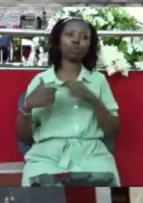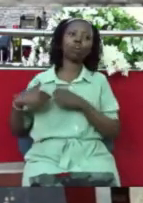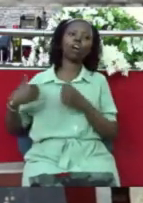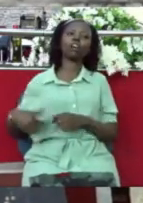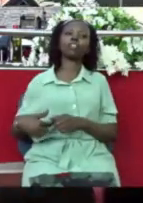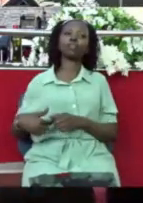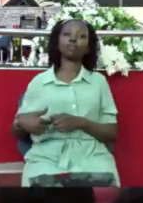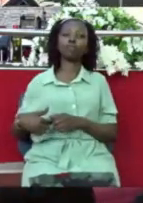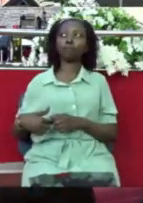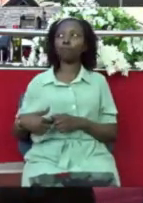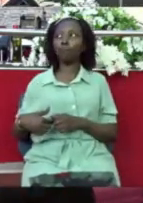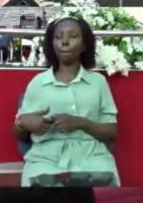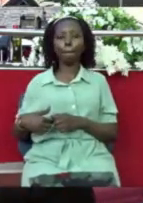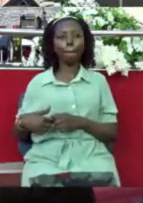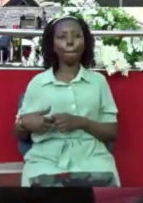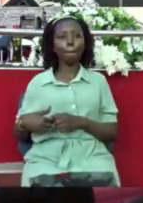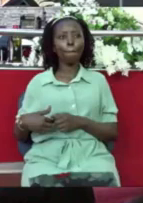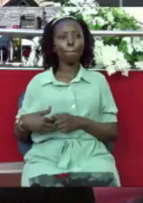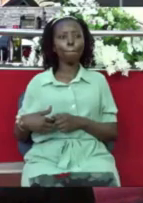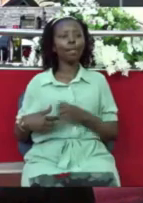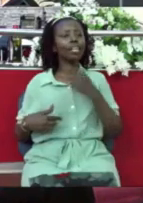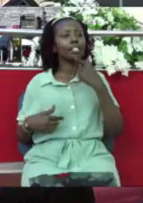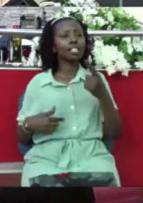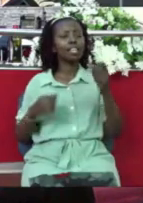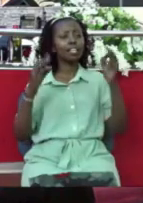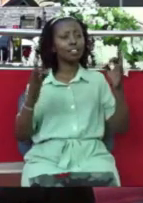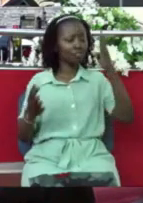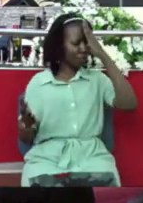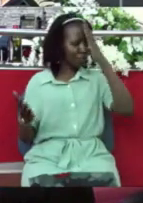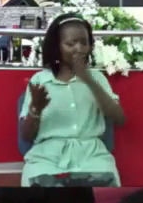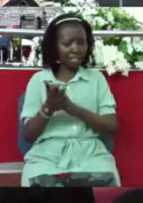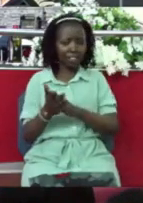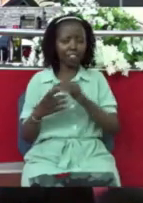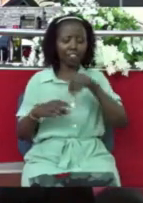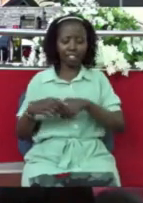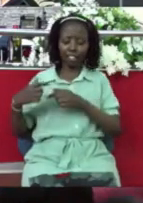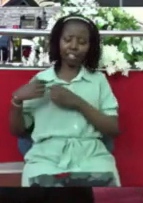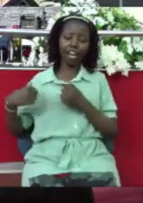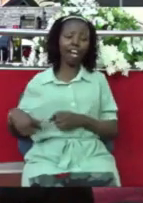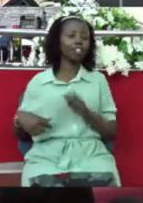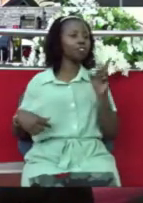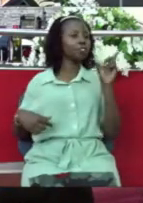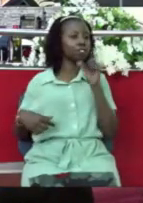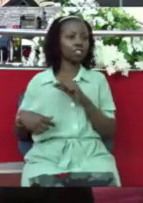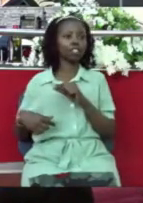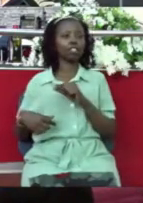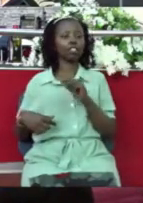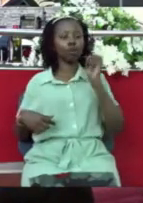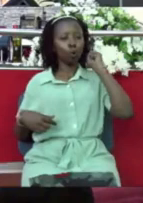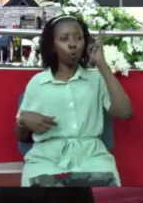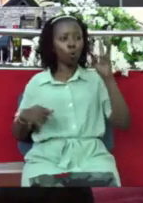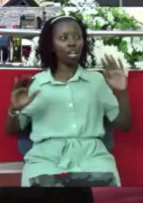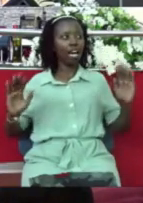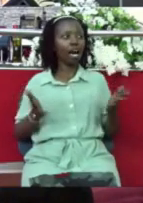shaka katika moyo. The proposal is this. If you believe in your heart, kama unaamini katika moyo wako, it will be done